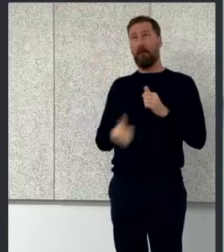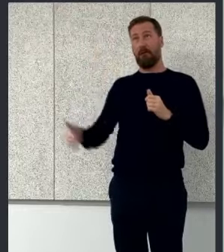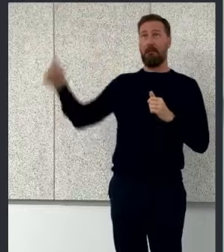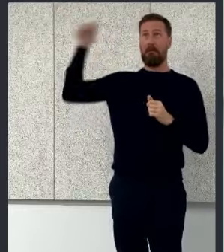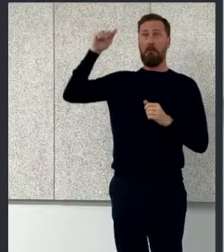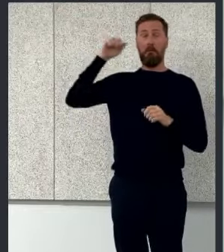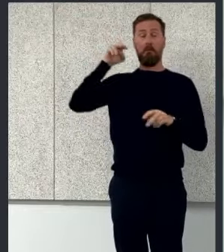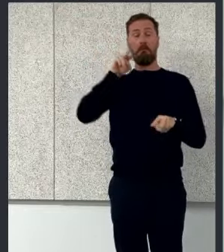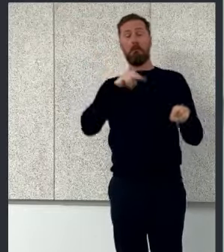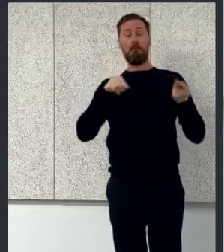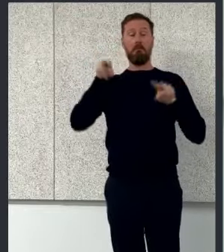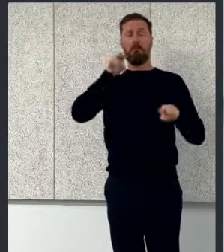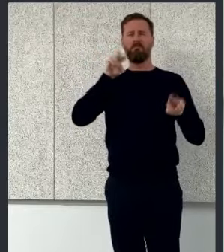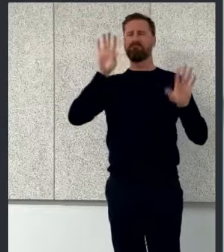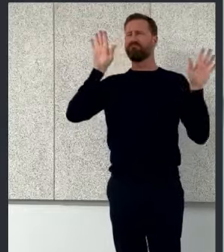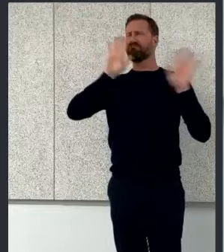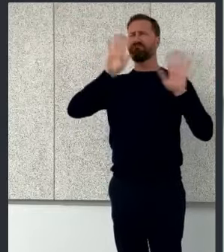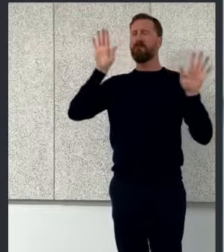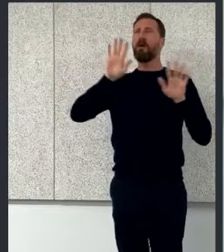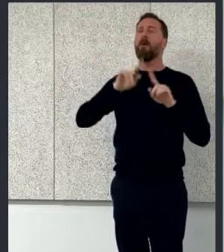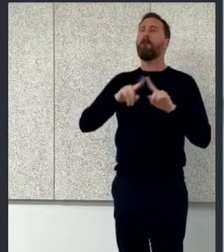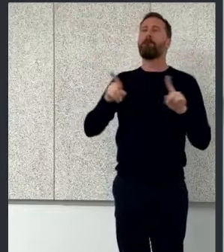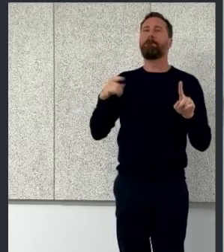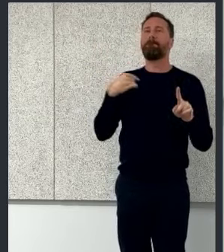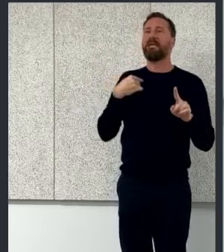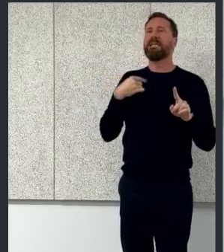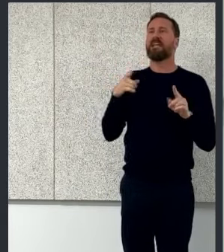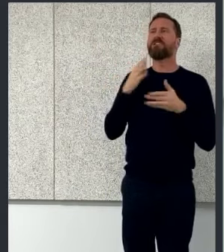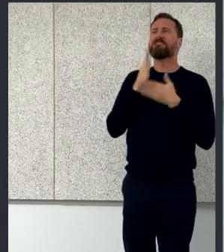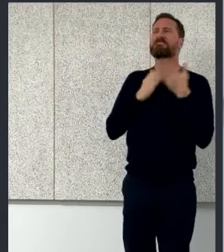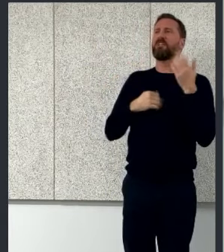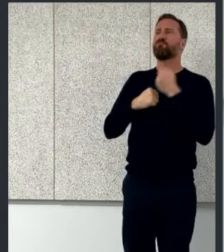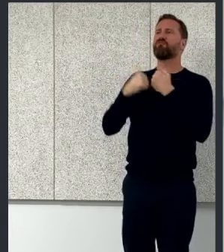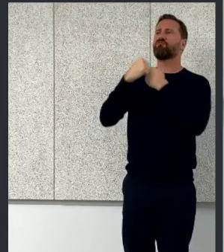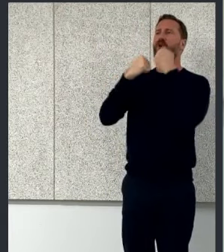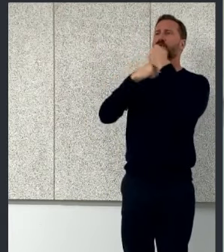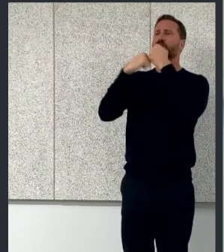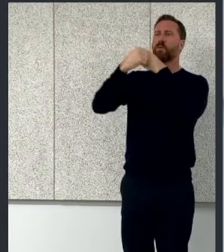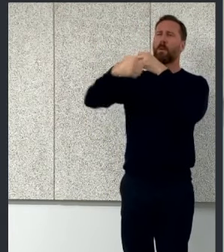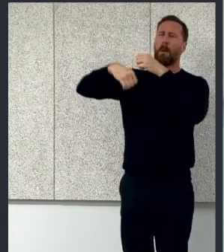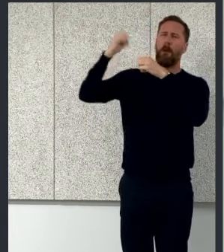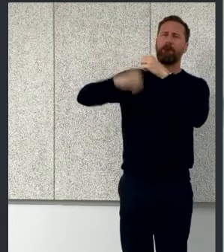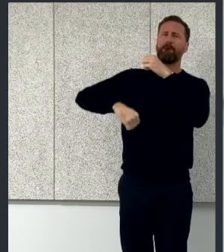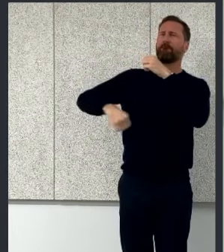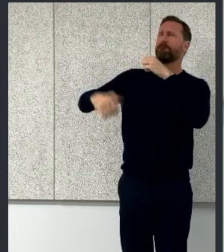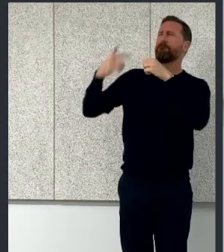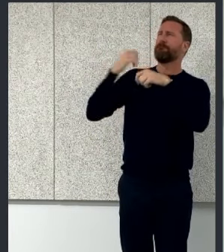that make it difficult to function in certain ways. And I think, you know, kind of recognizing